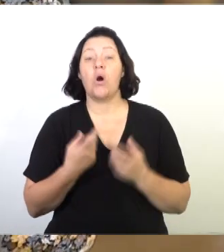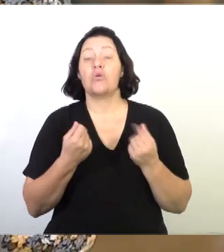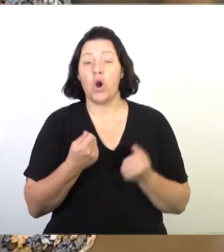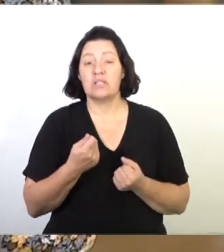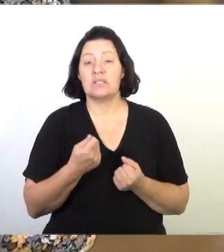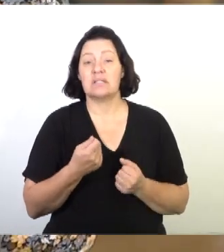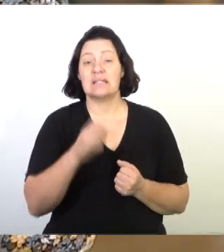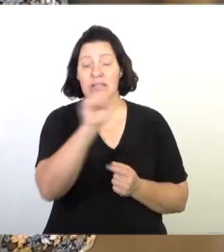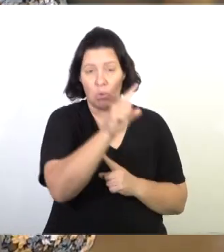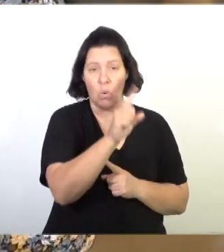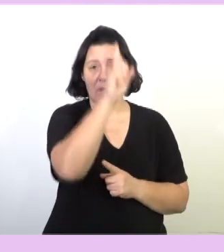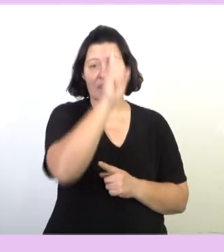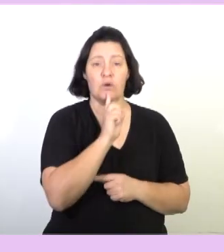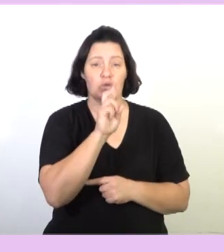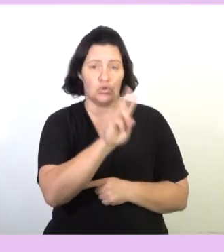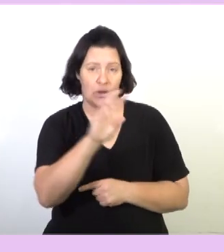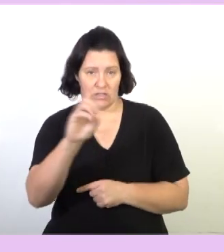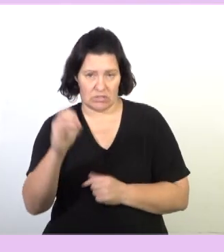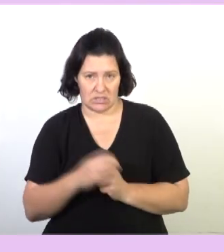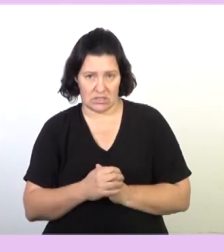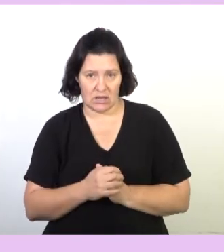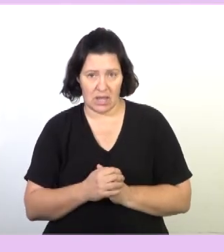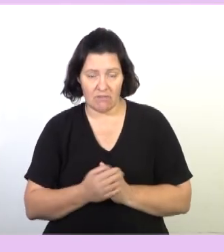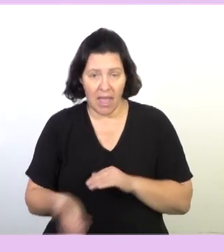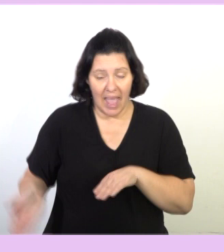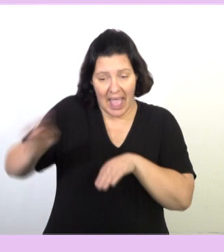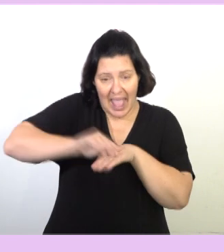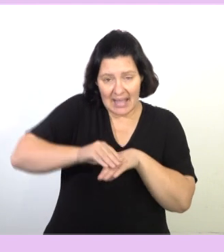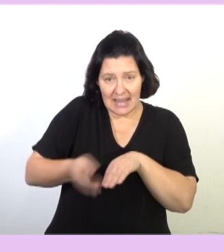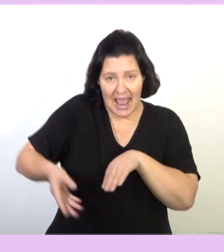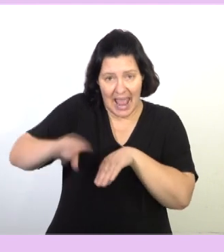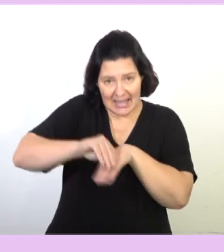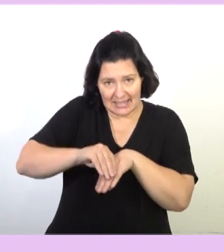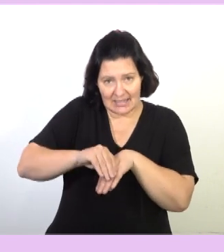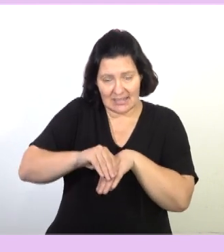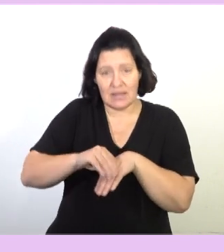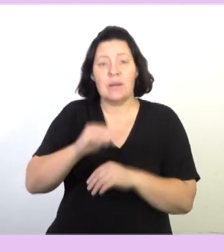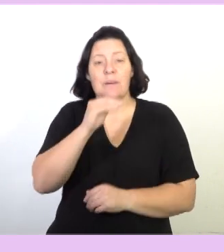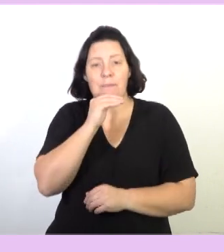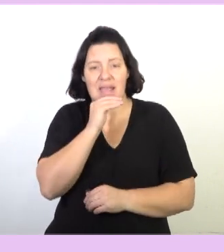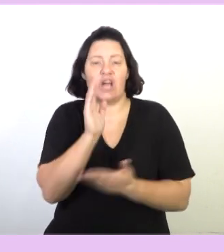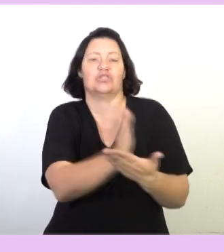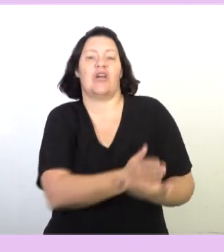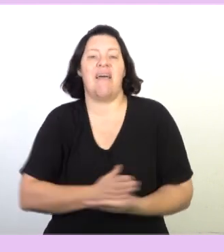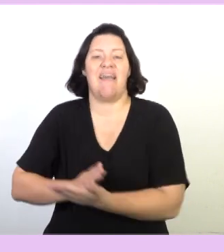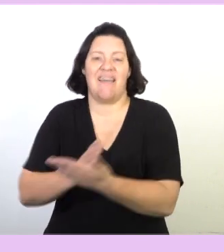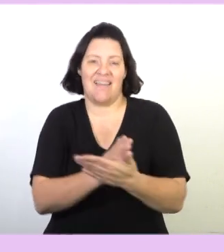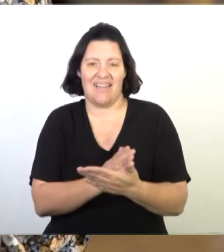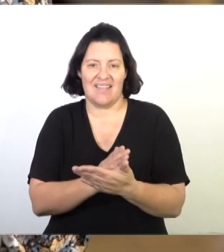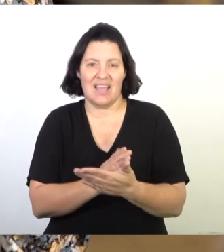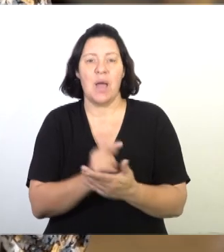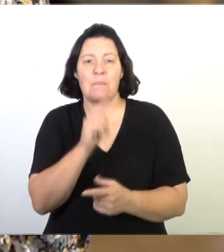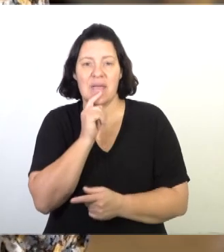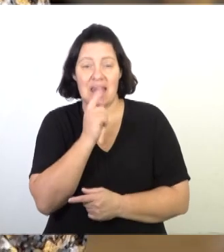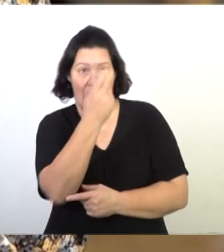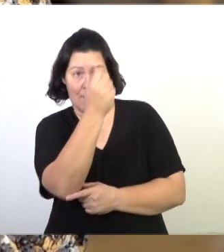SIPO 1,200. And if SIPO gets more people to travel together, it means they will share. In other